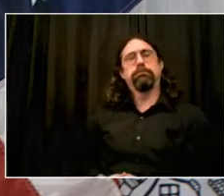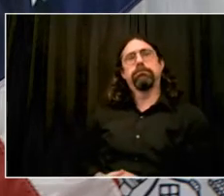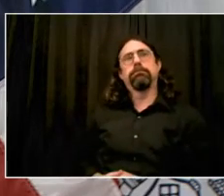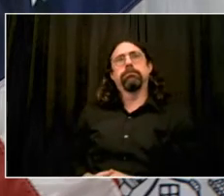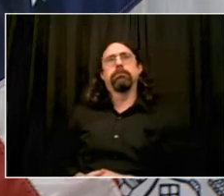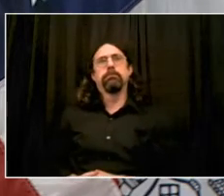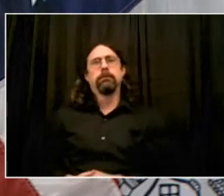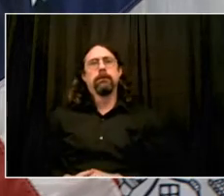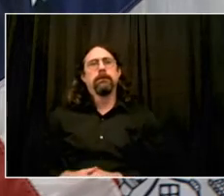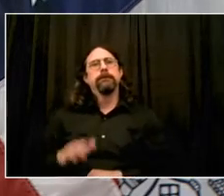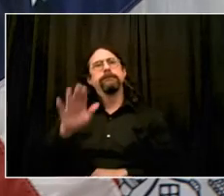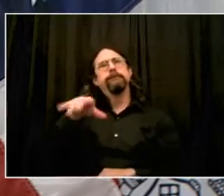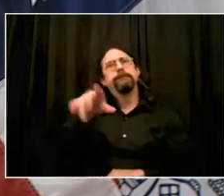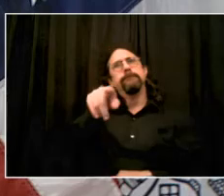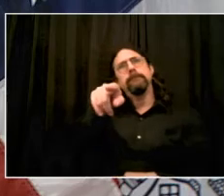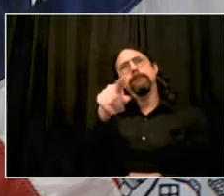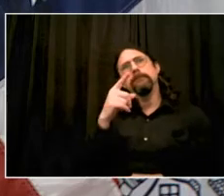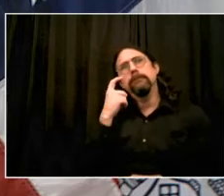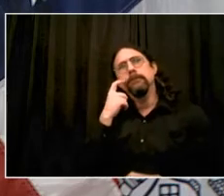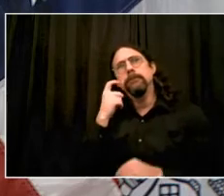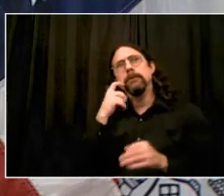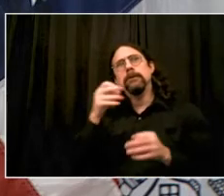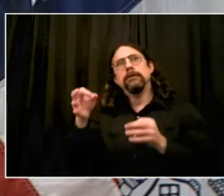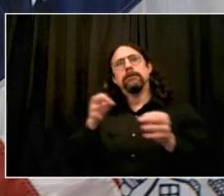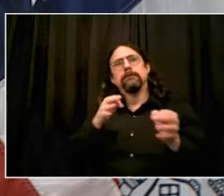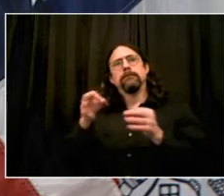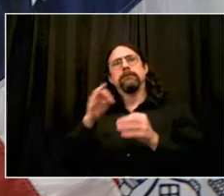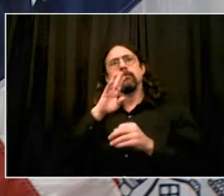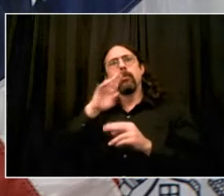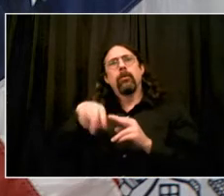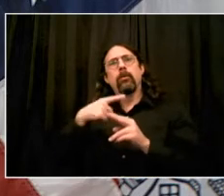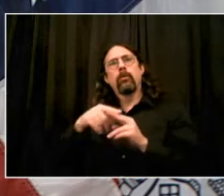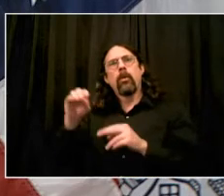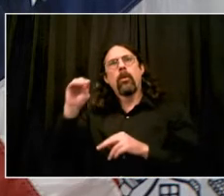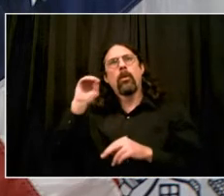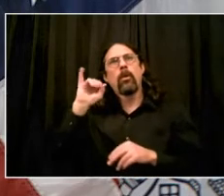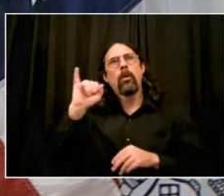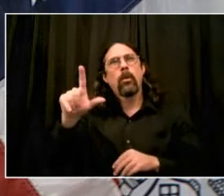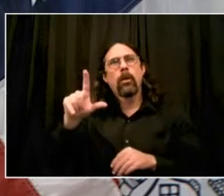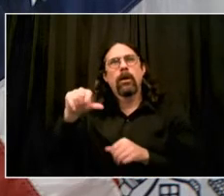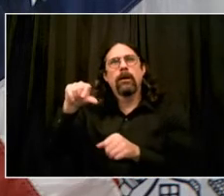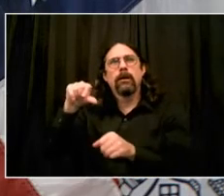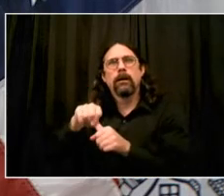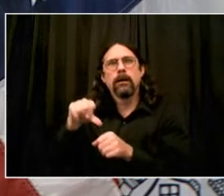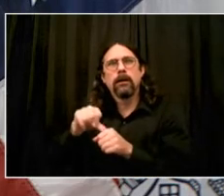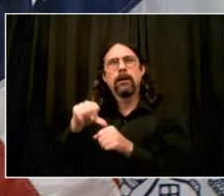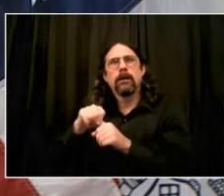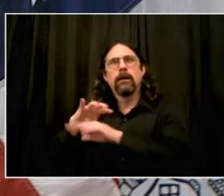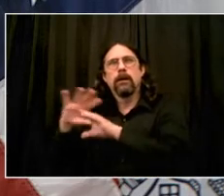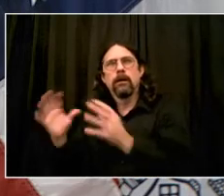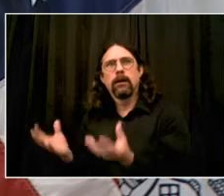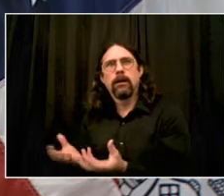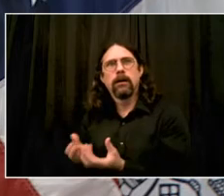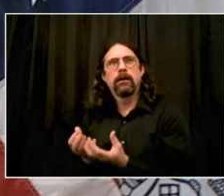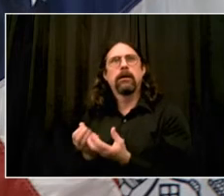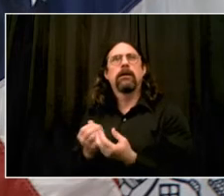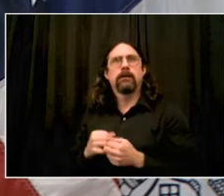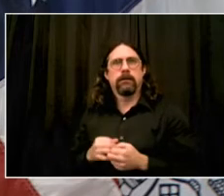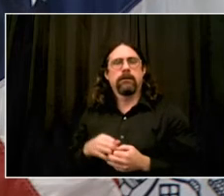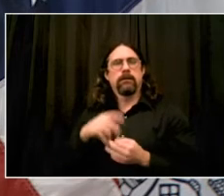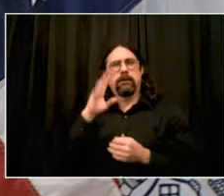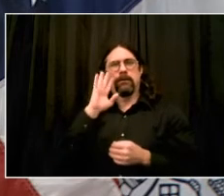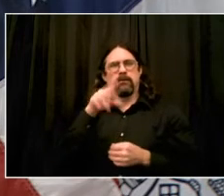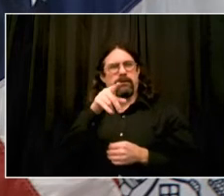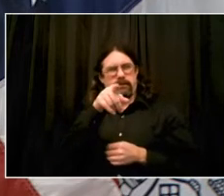I can't recall if it was from City Hall or from the Comptroller's office. It looks like the divestment is focusing on 3 of the